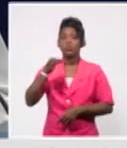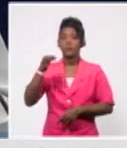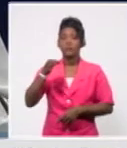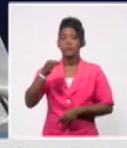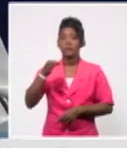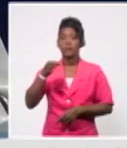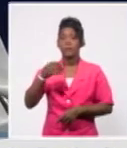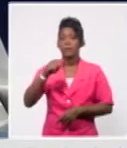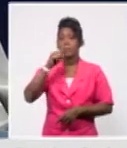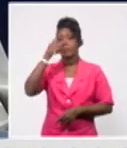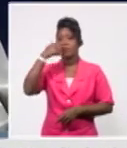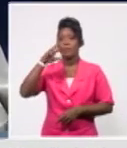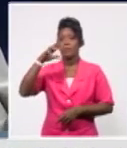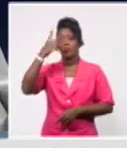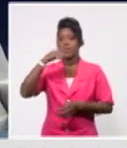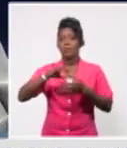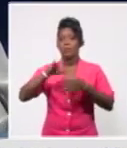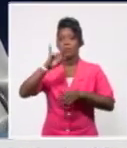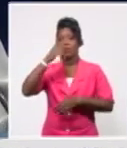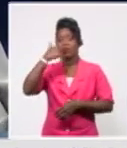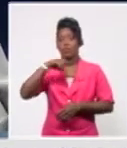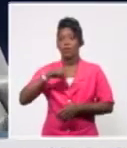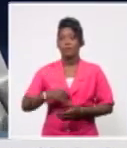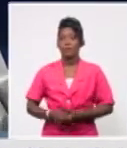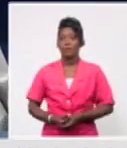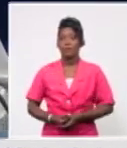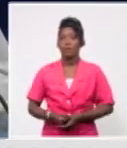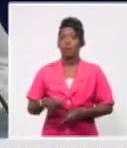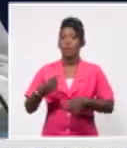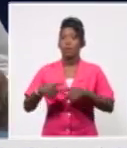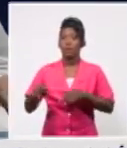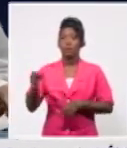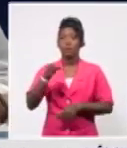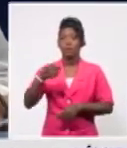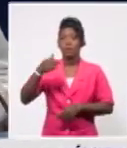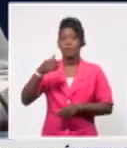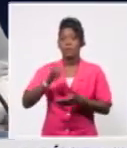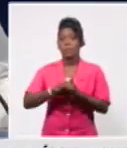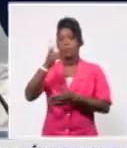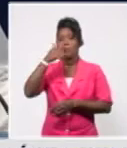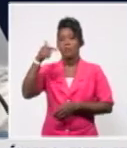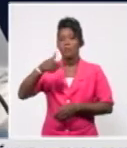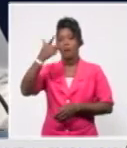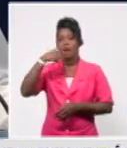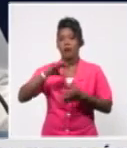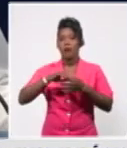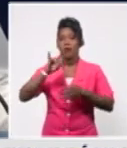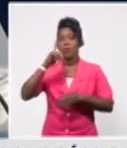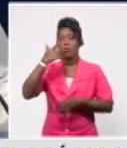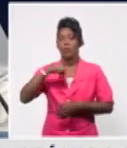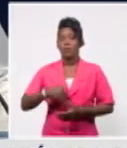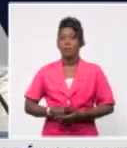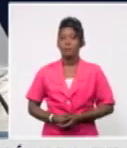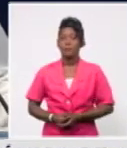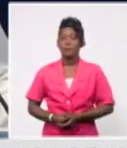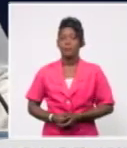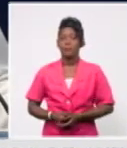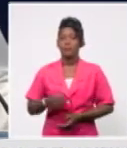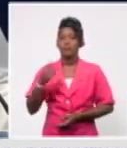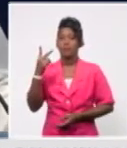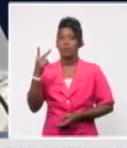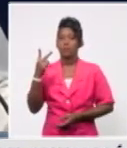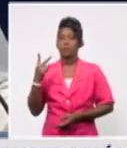3, Guanabacoa with 3, Regla 2, Centro Habana